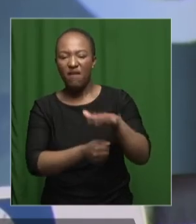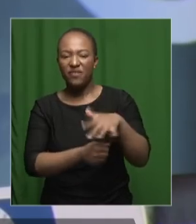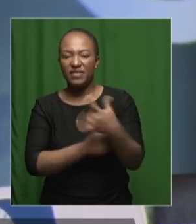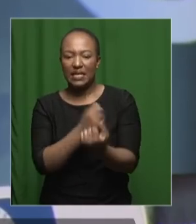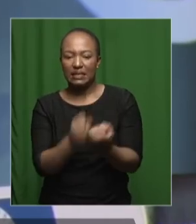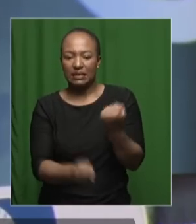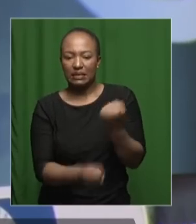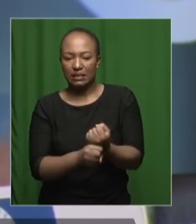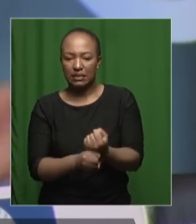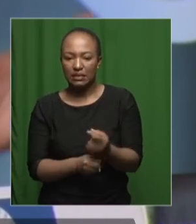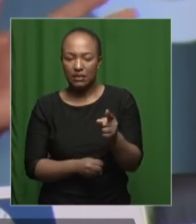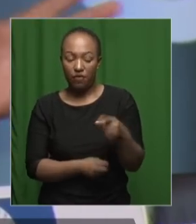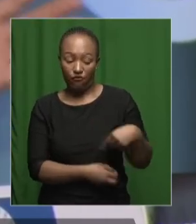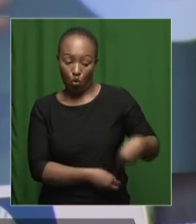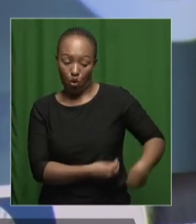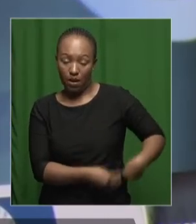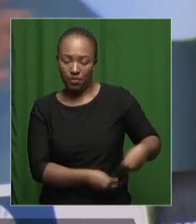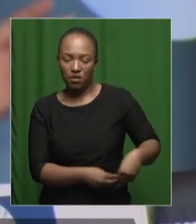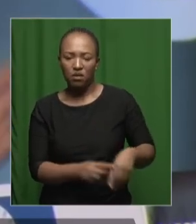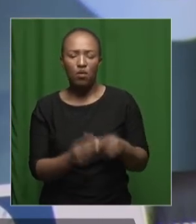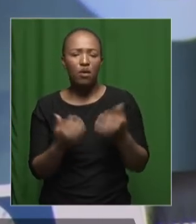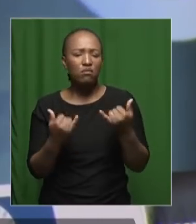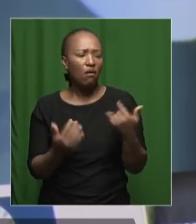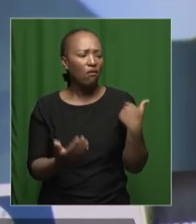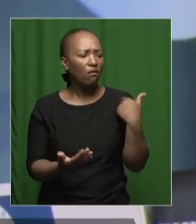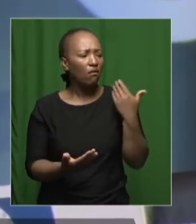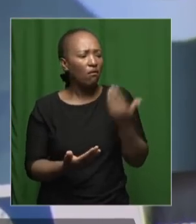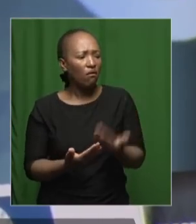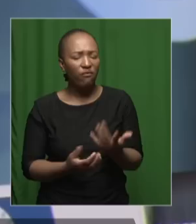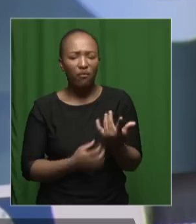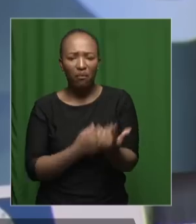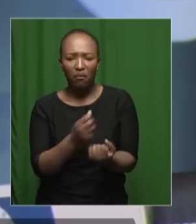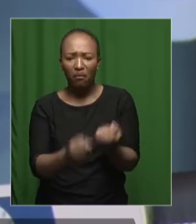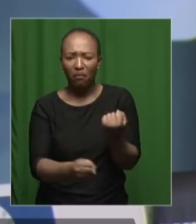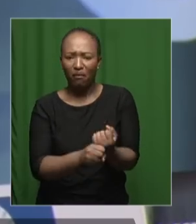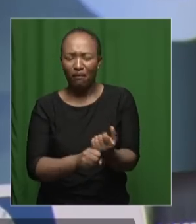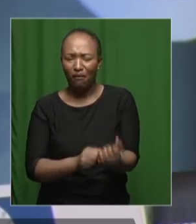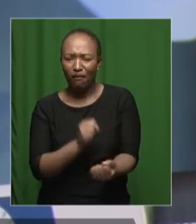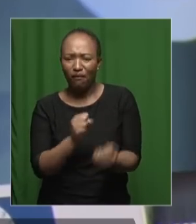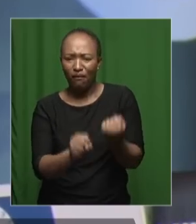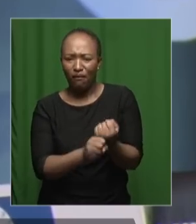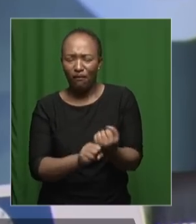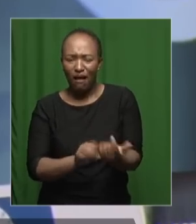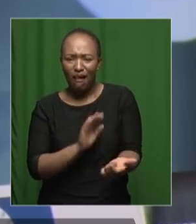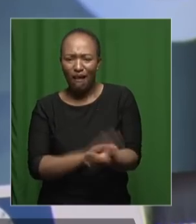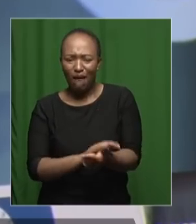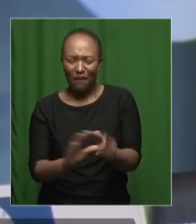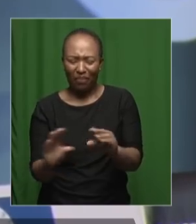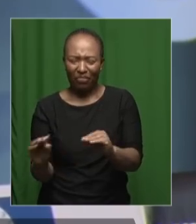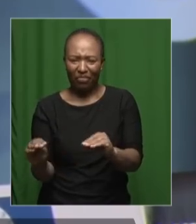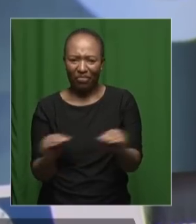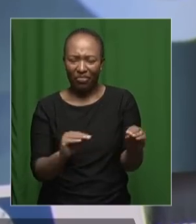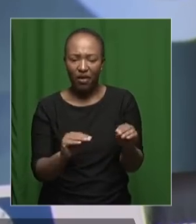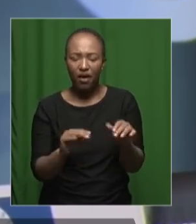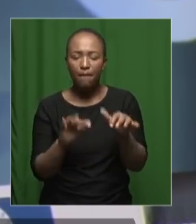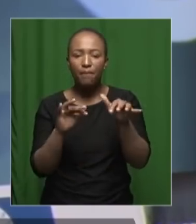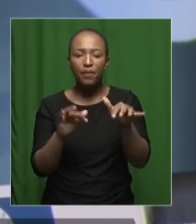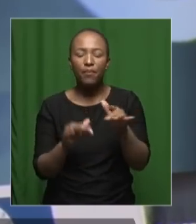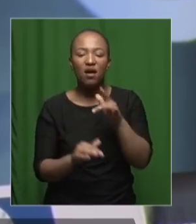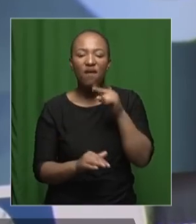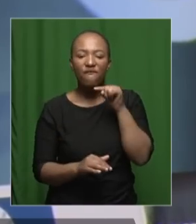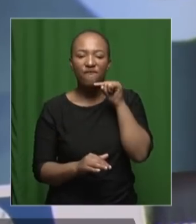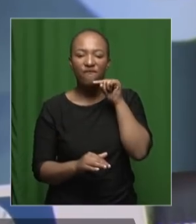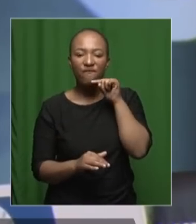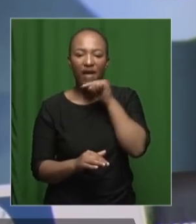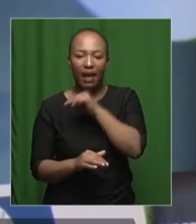SABC report. It's taking years and years and years. And those people that are issuing fake documents inside the